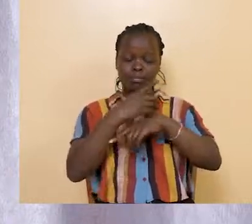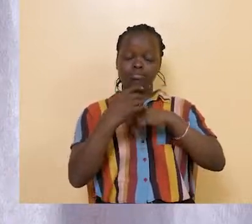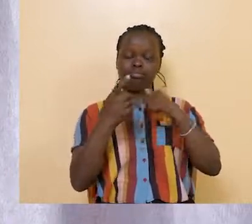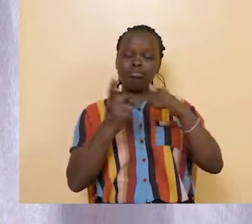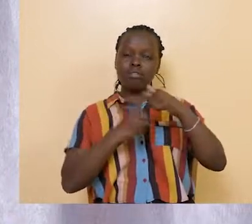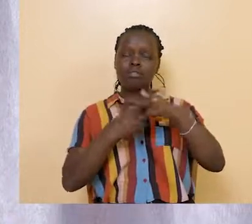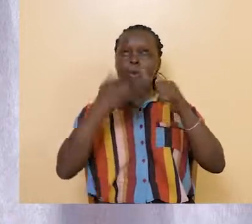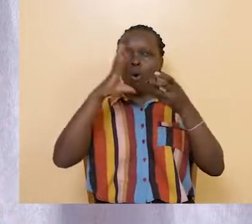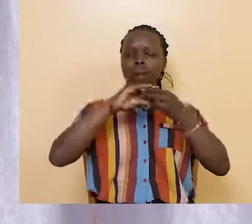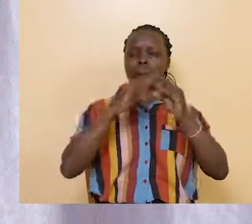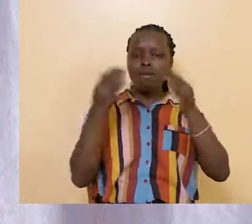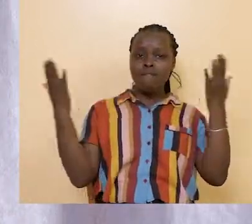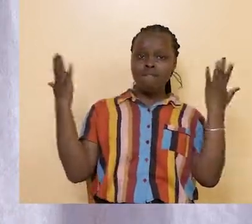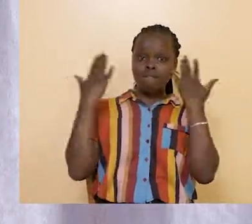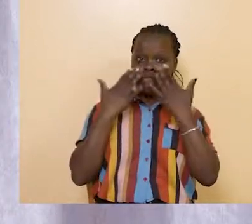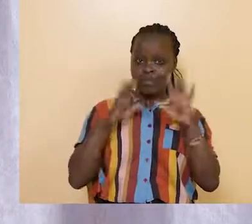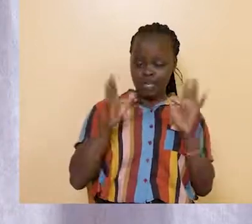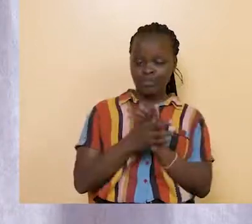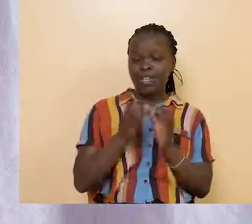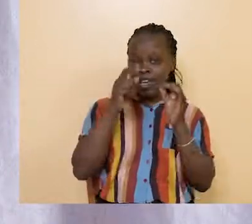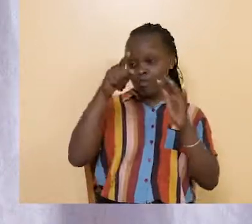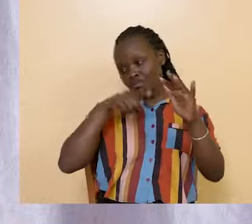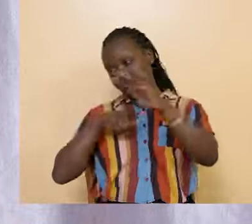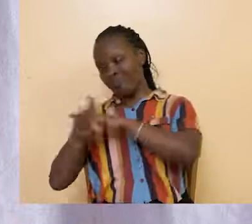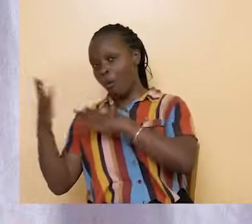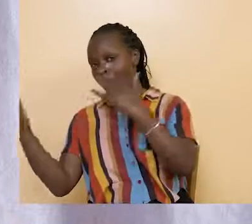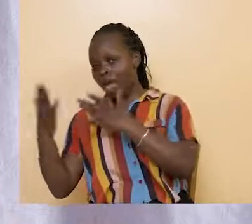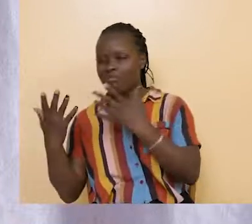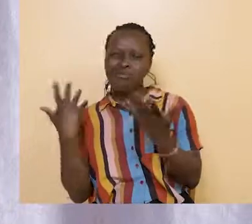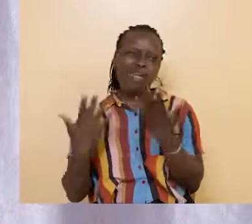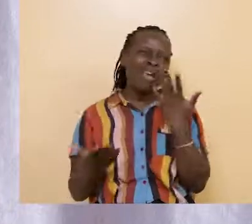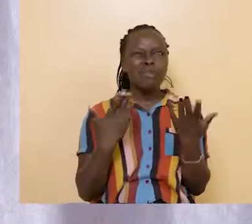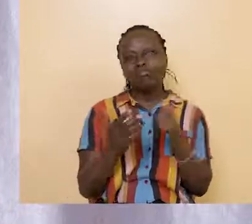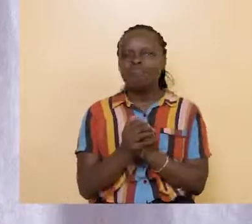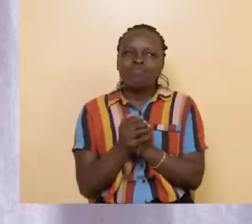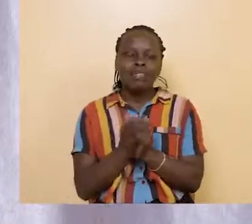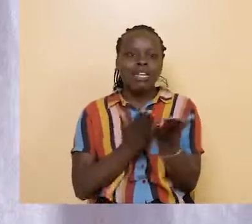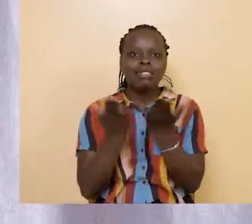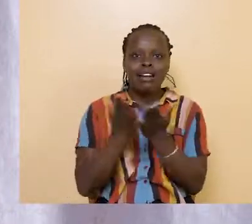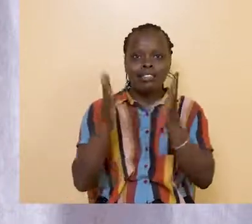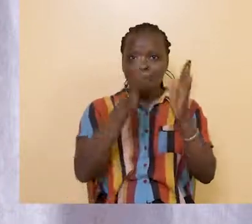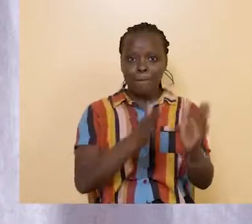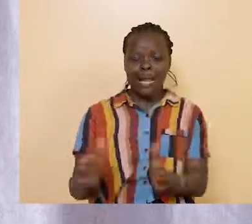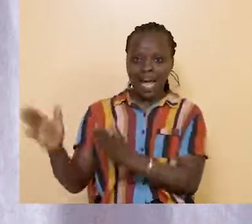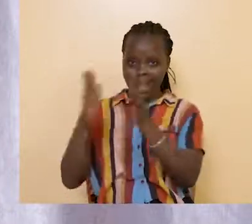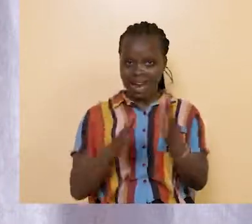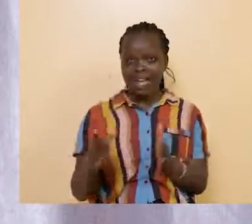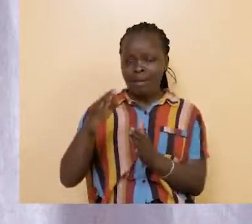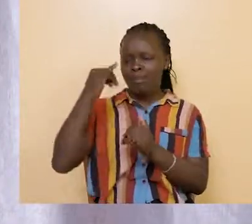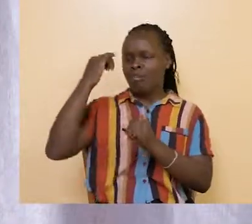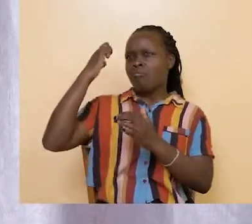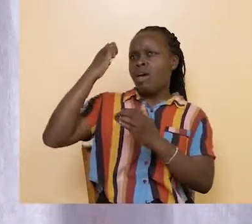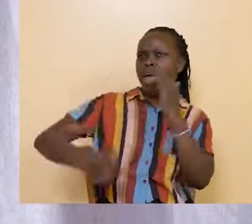was done with creation, now if you participated in service planning, you know that at the end